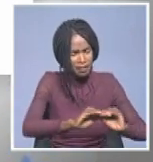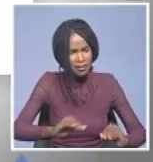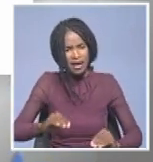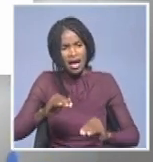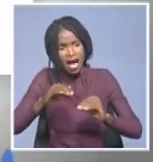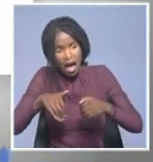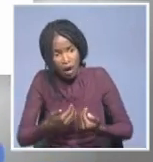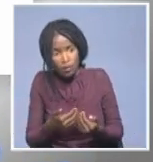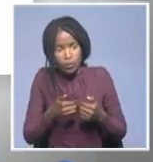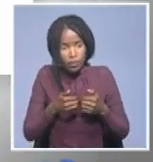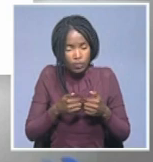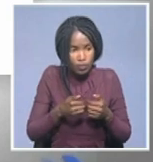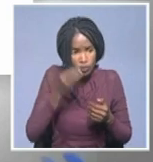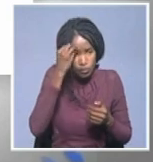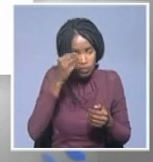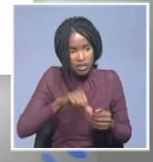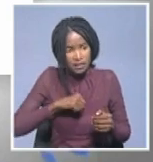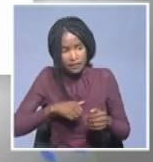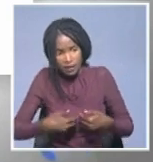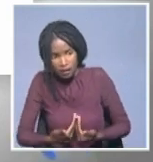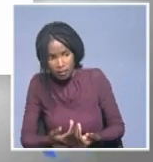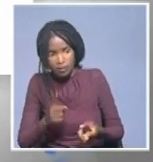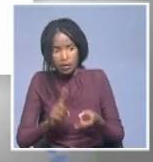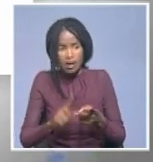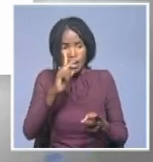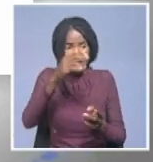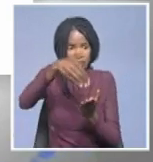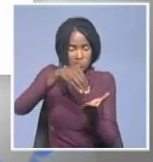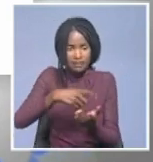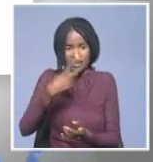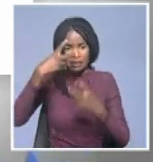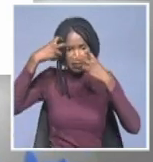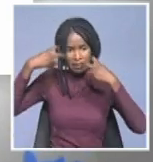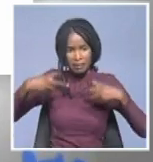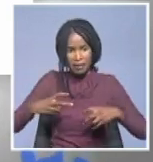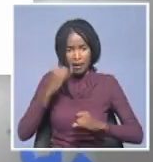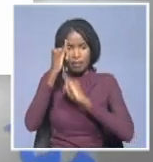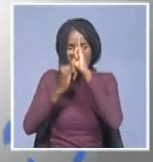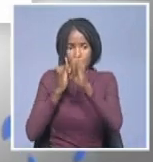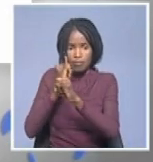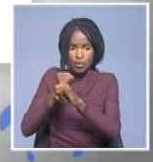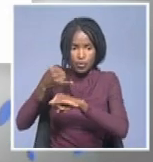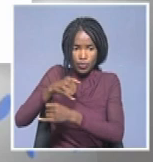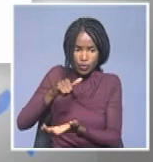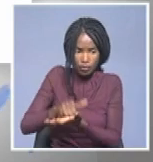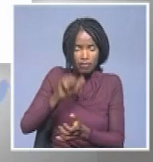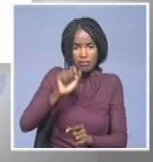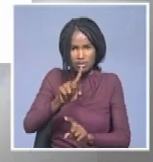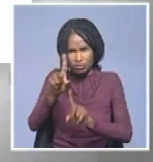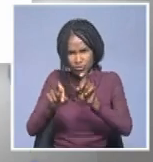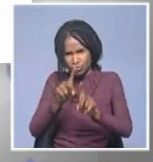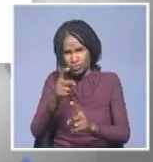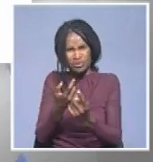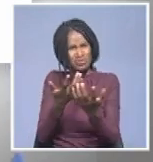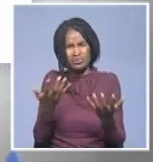and preventative measures, including screening incoming passengers, especially at airports. Our last comment is